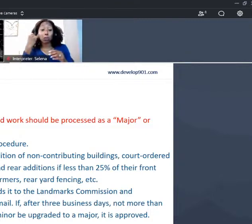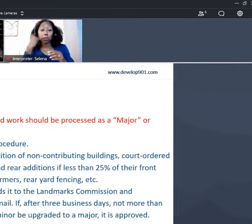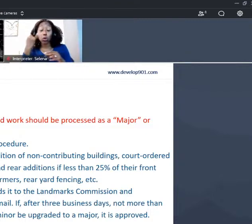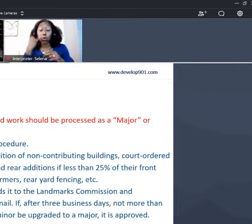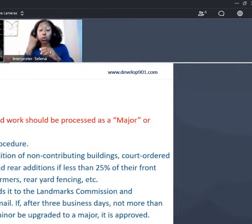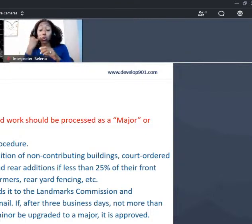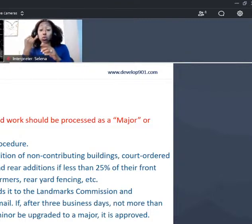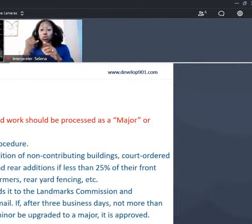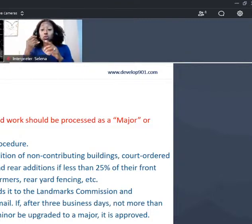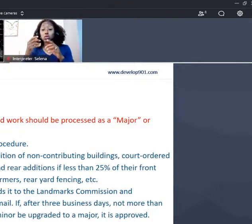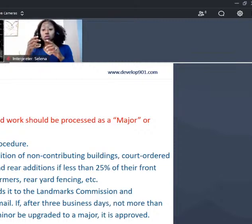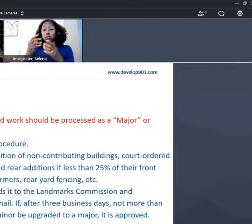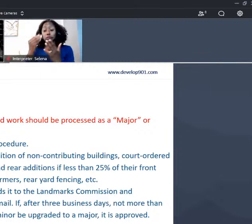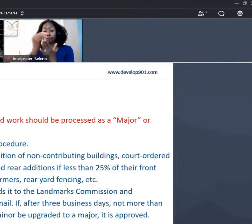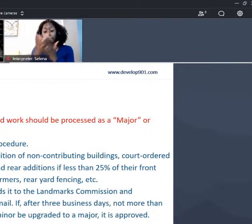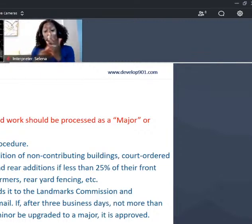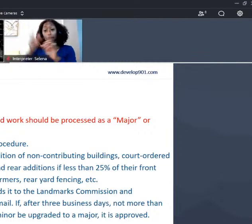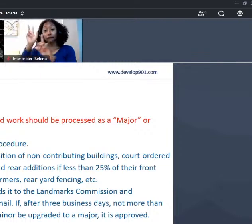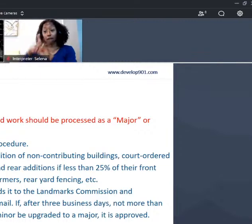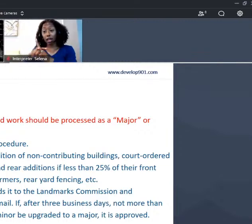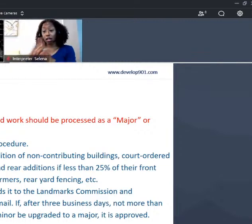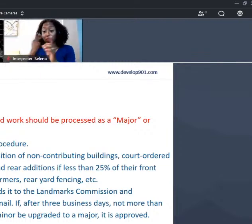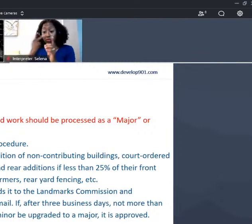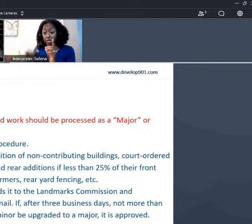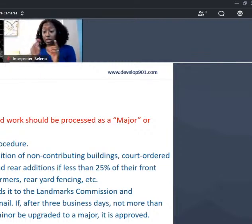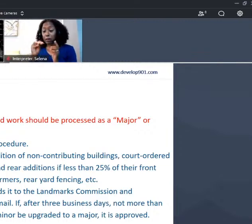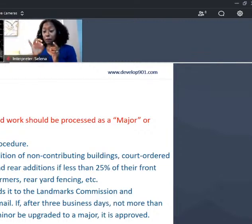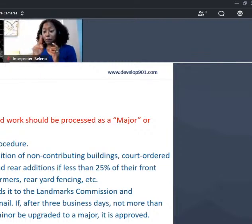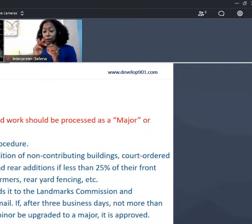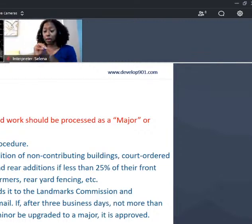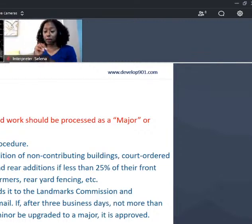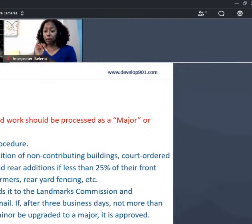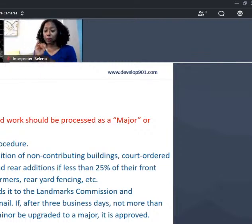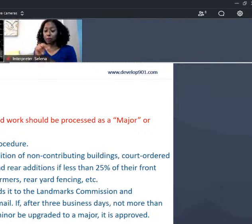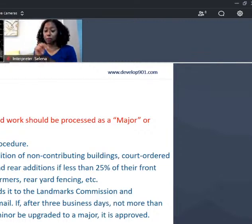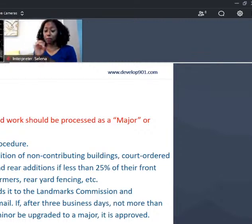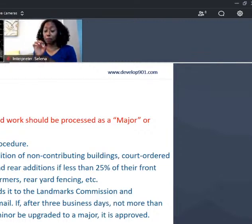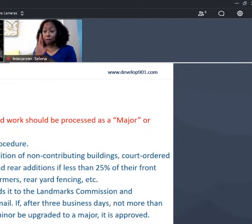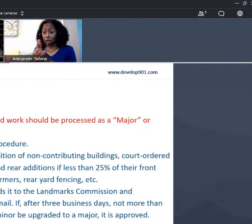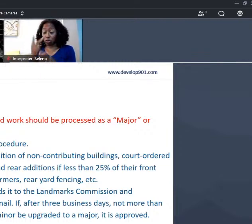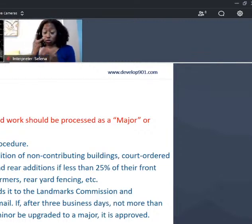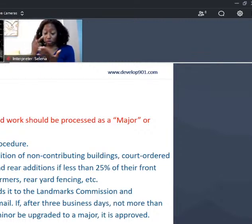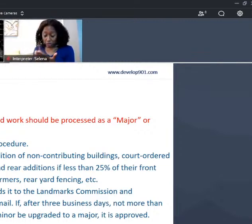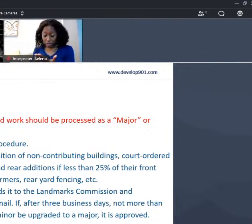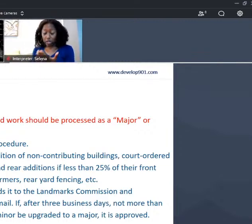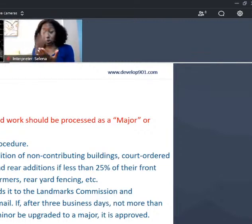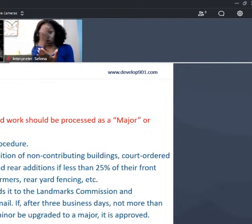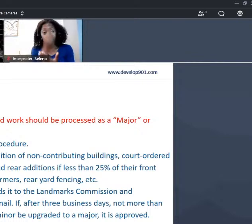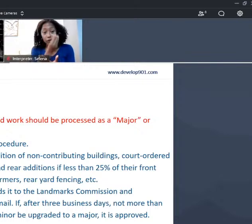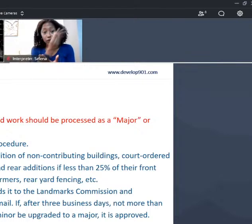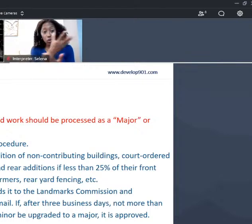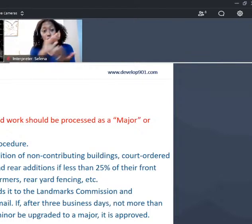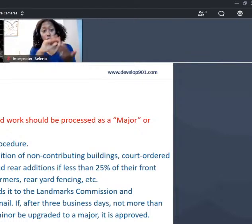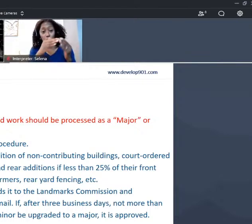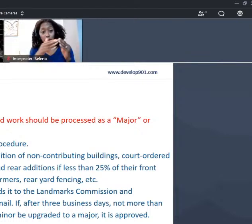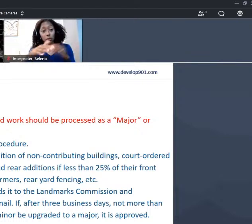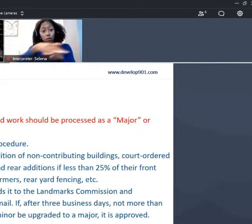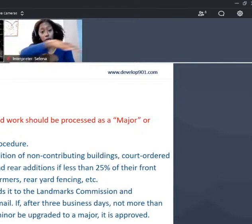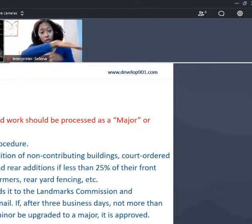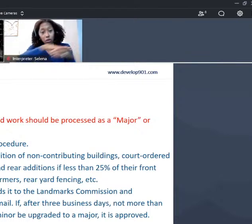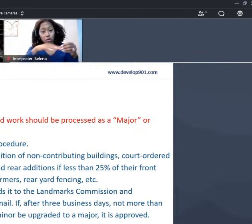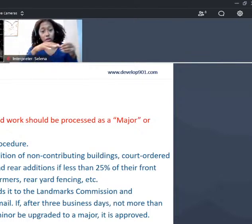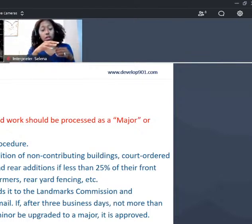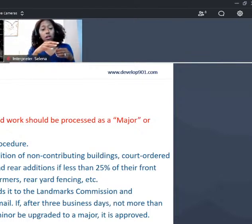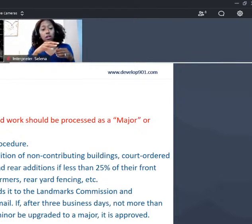minor, we then notify the neighborhood association, and then we notify the landmark commissioners. There's 9